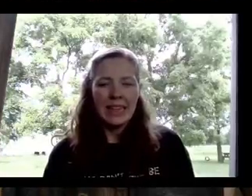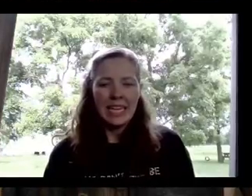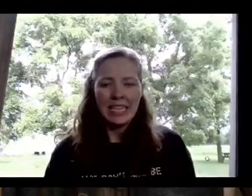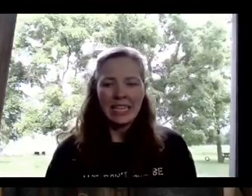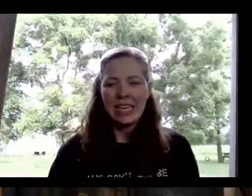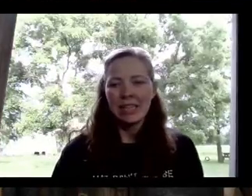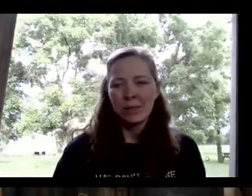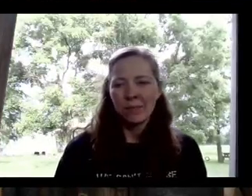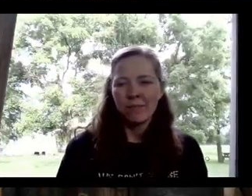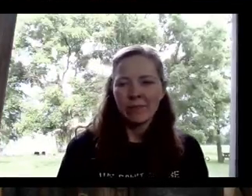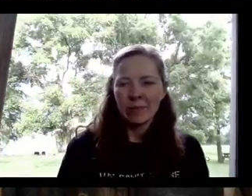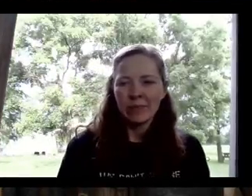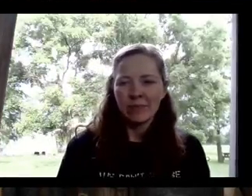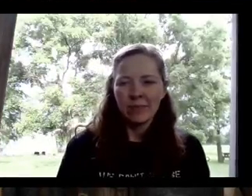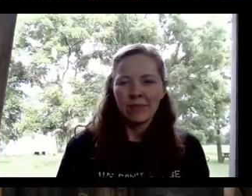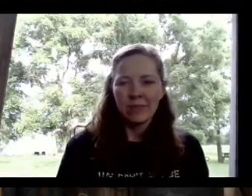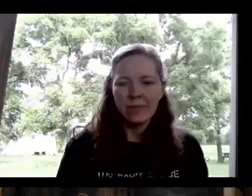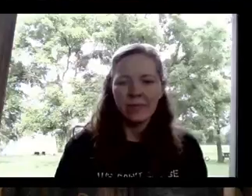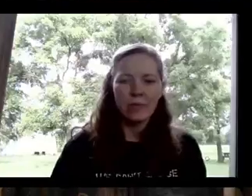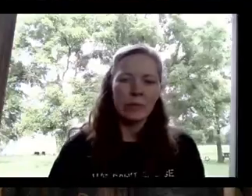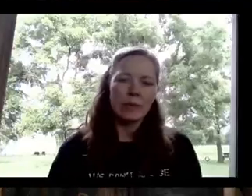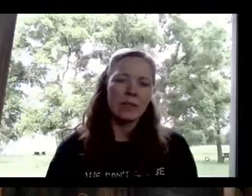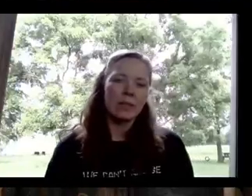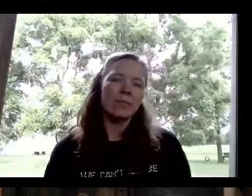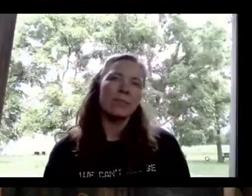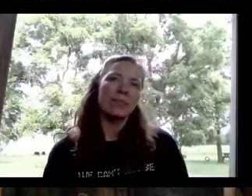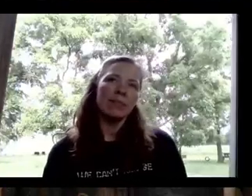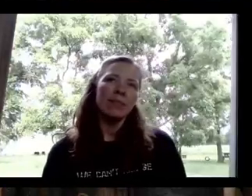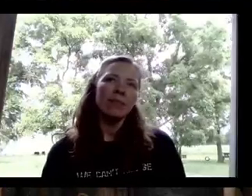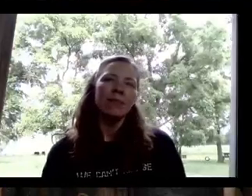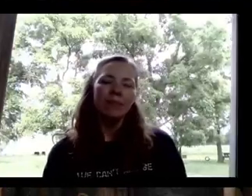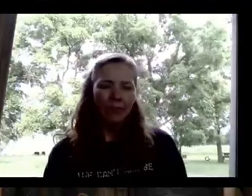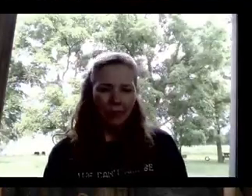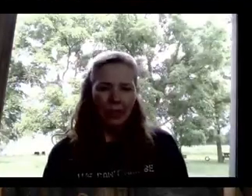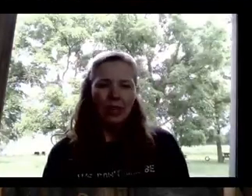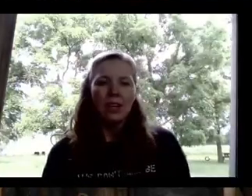shirt, so I'll have to check out and try out the linen shirts.